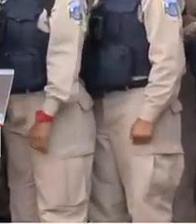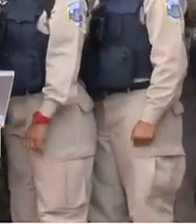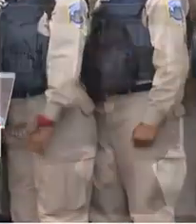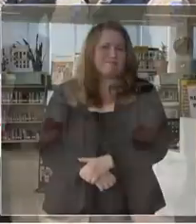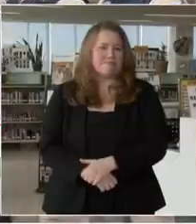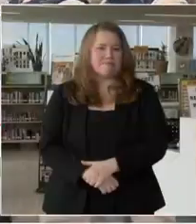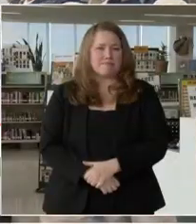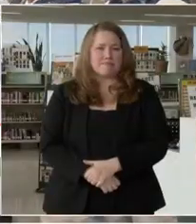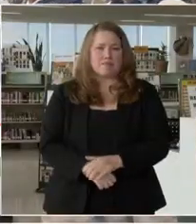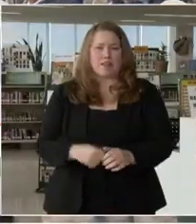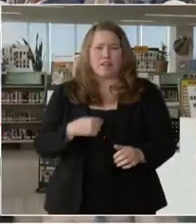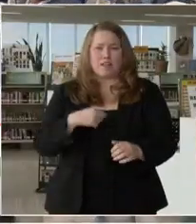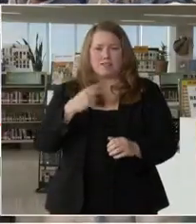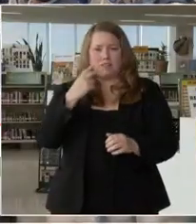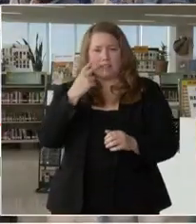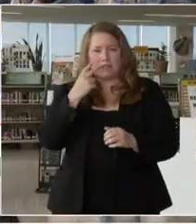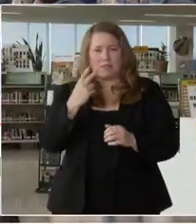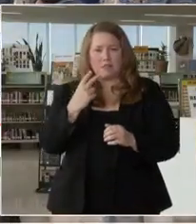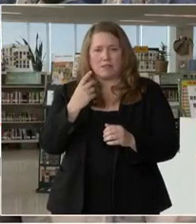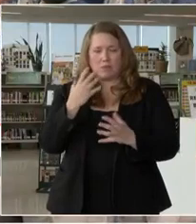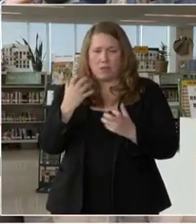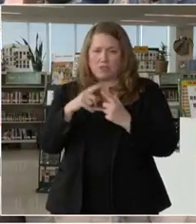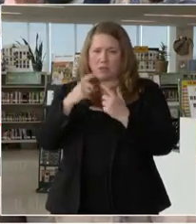And I just also want to quickly acknowledge